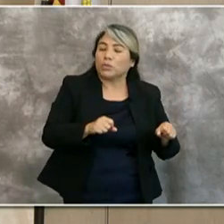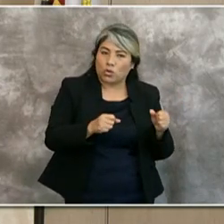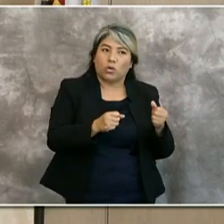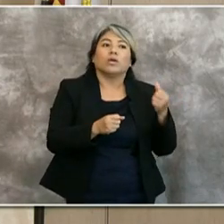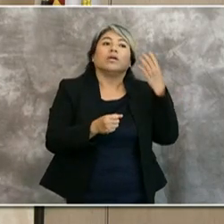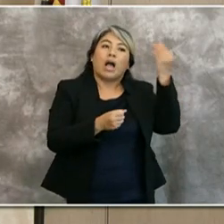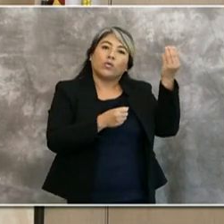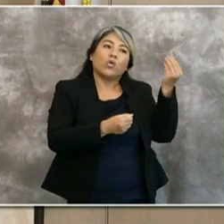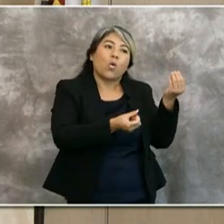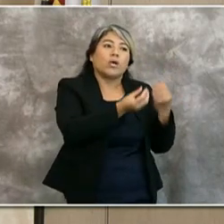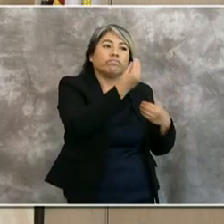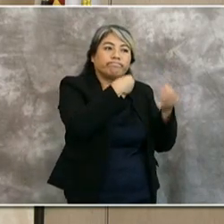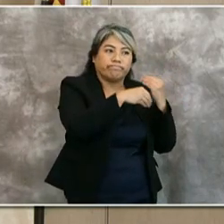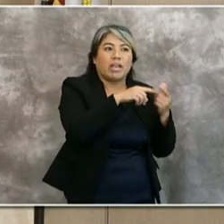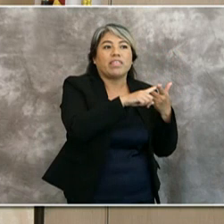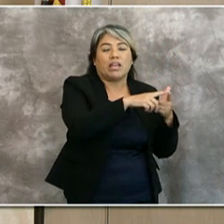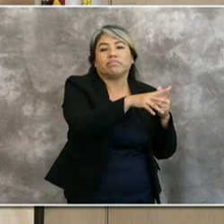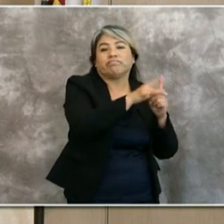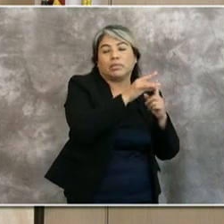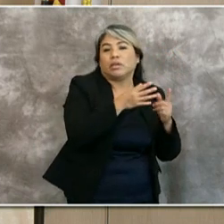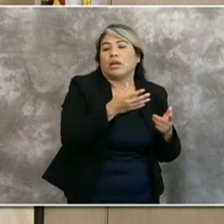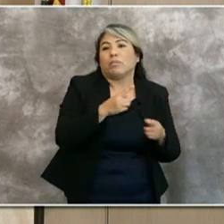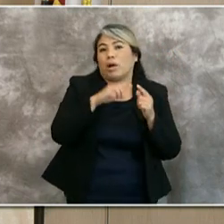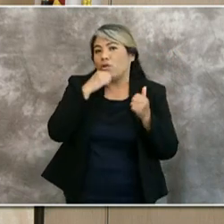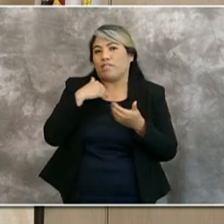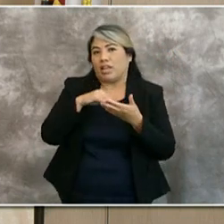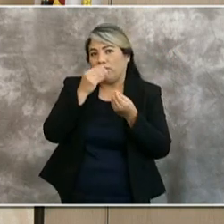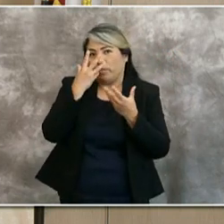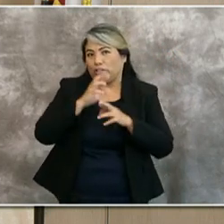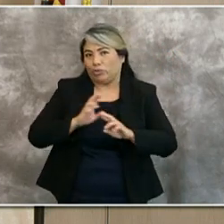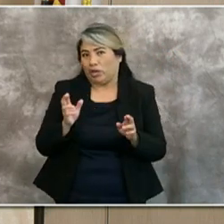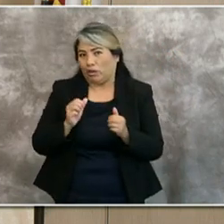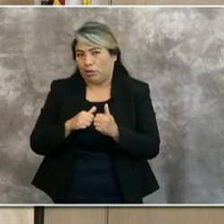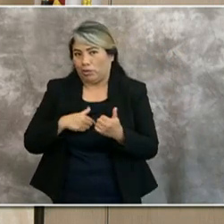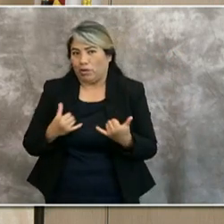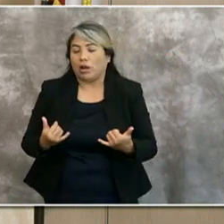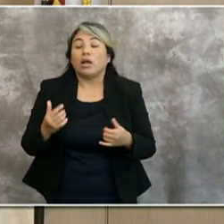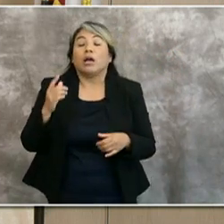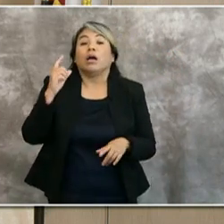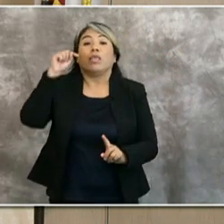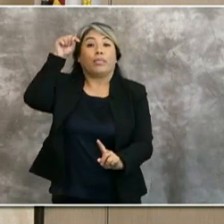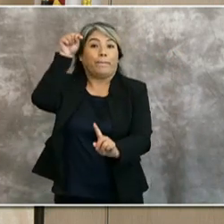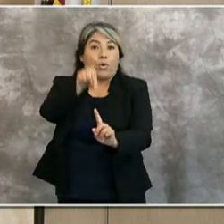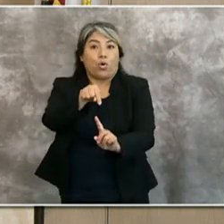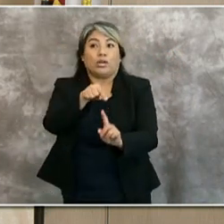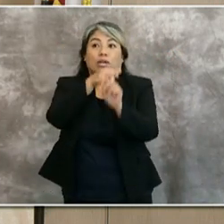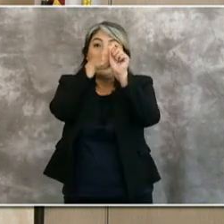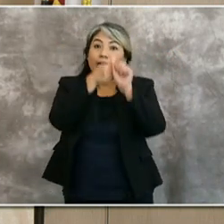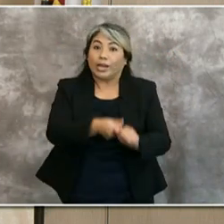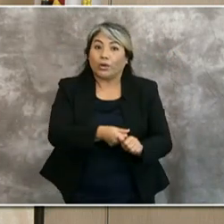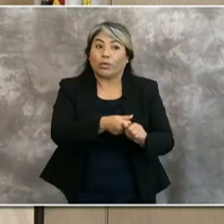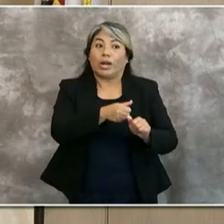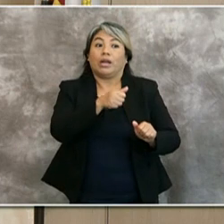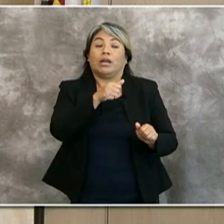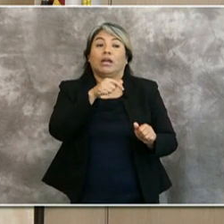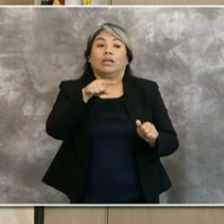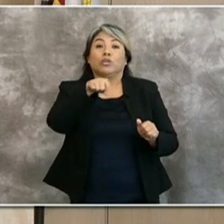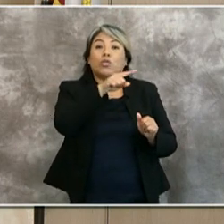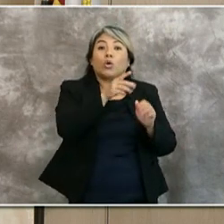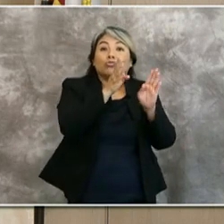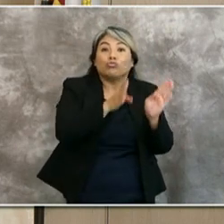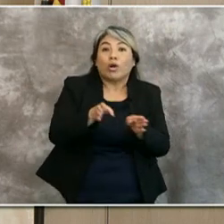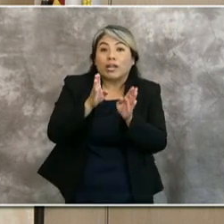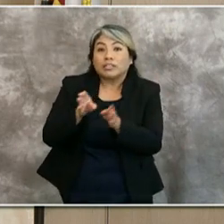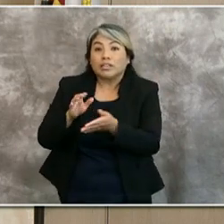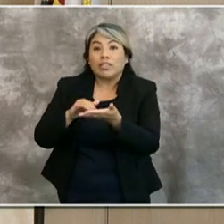included, but I don't have that information in front of me right now. The point of the matter is, Adhering to those strategies